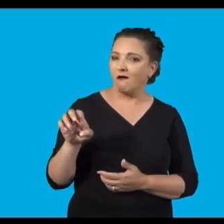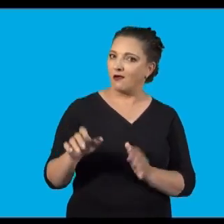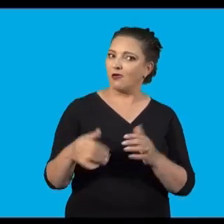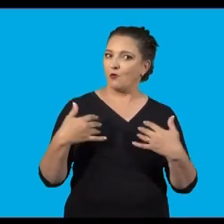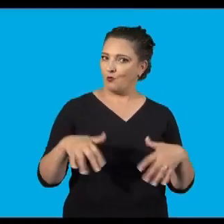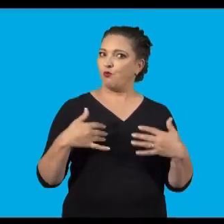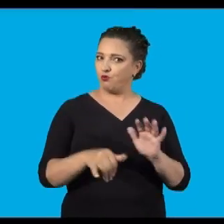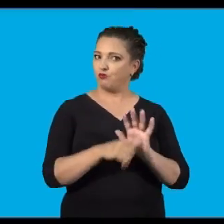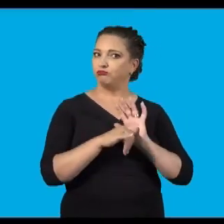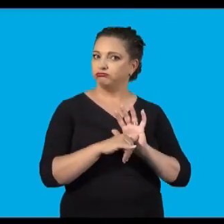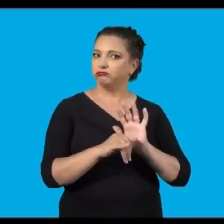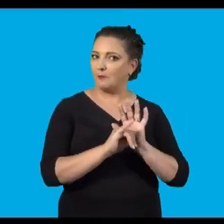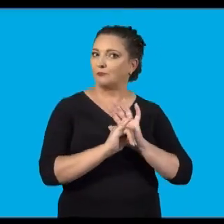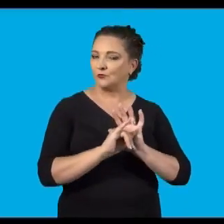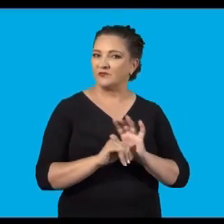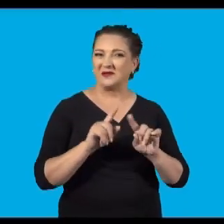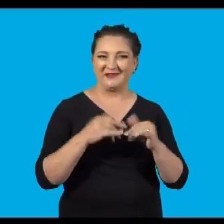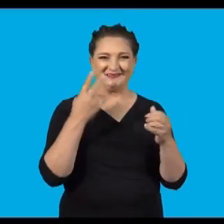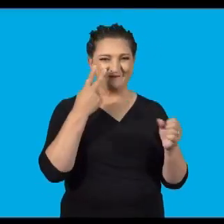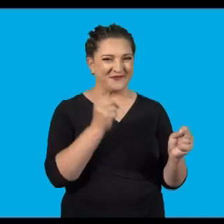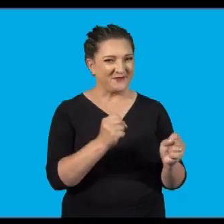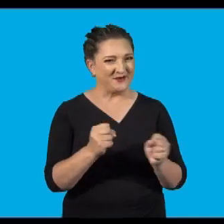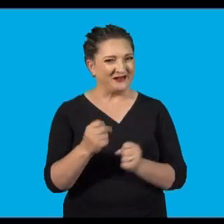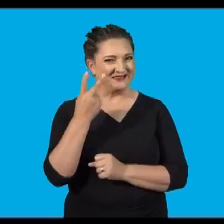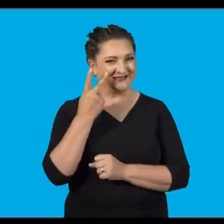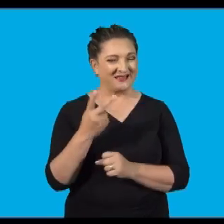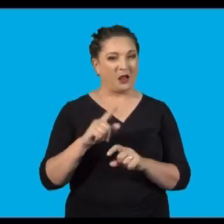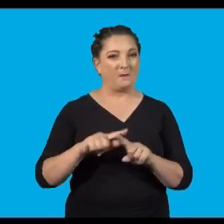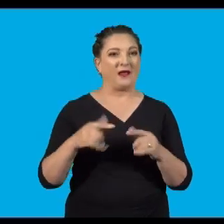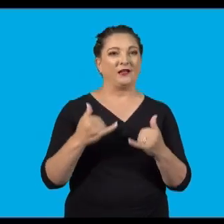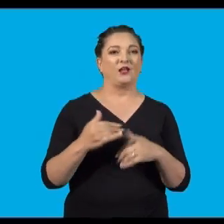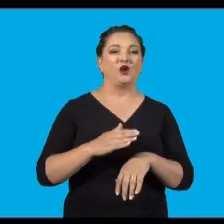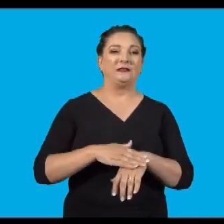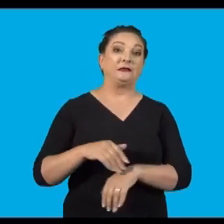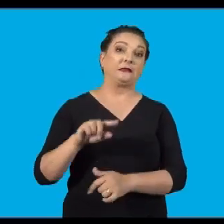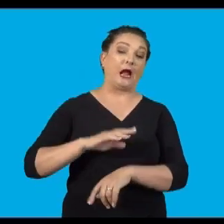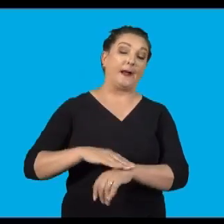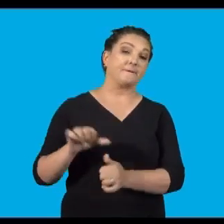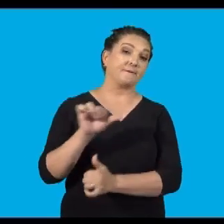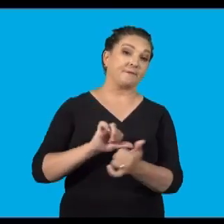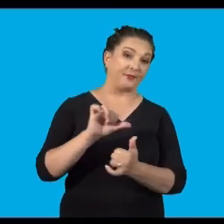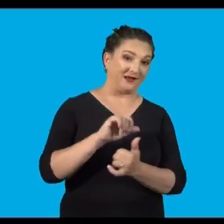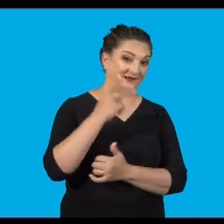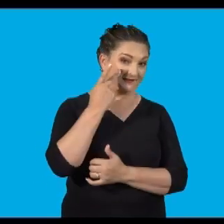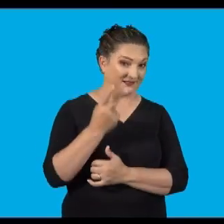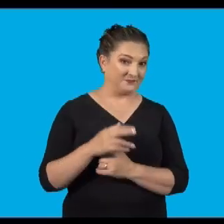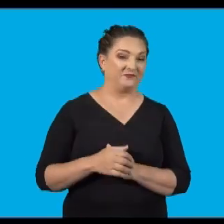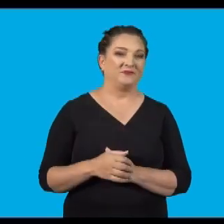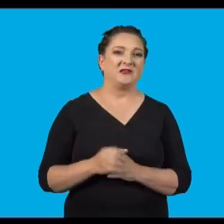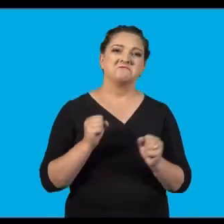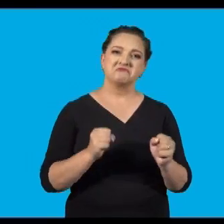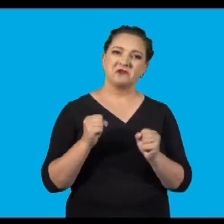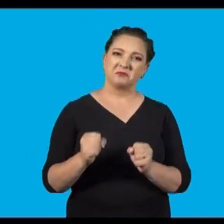you see how my verb remains constant, but we're just making it more past, back shifting in time. And